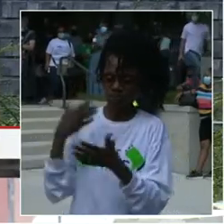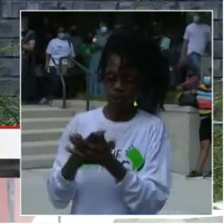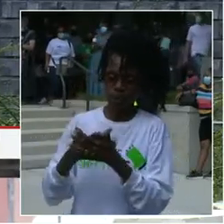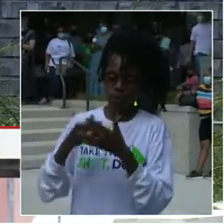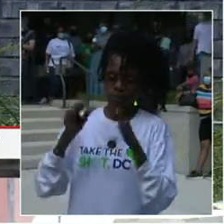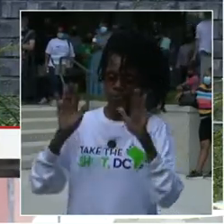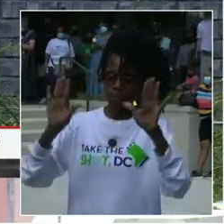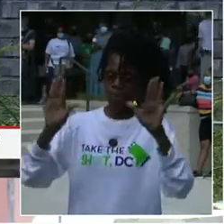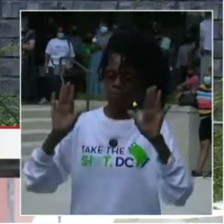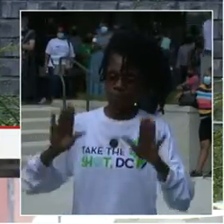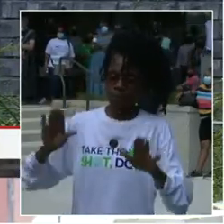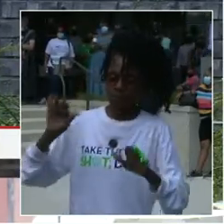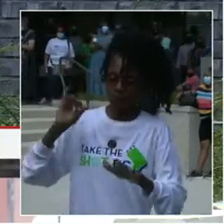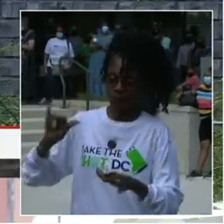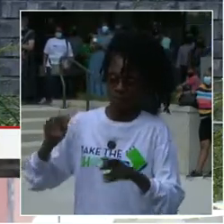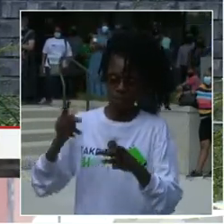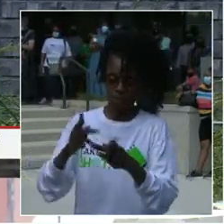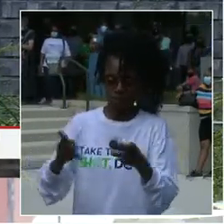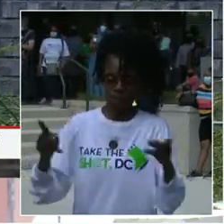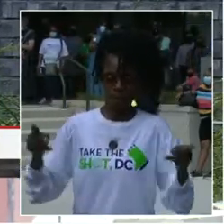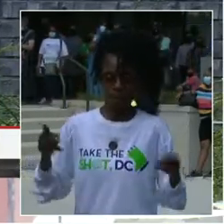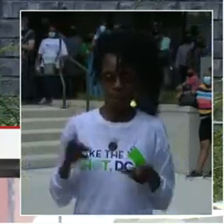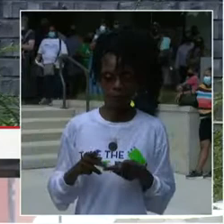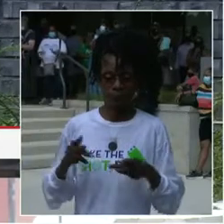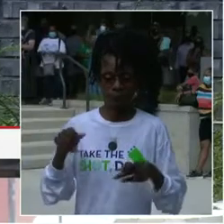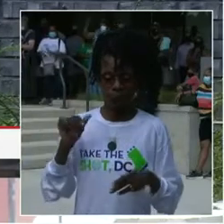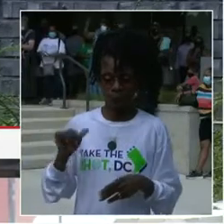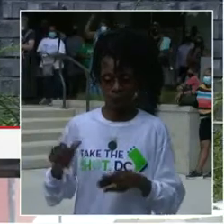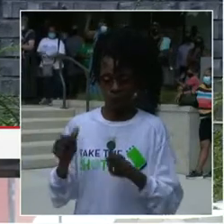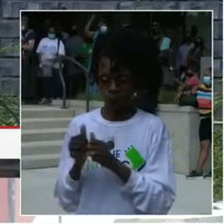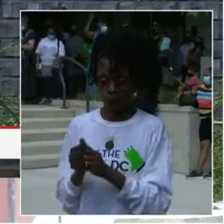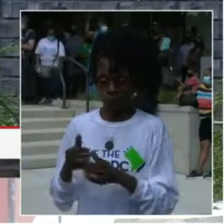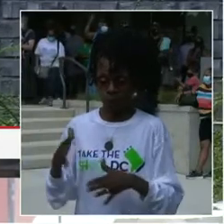without this, so I know we're going to continue to do it with it.